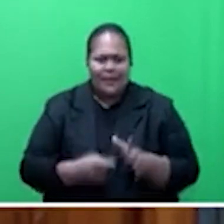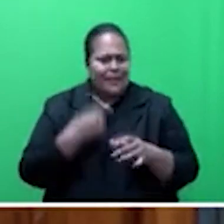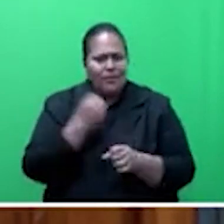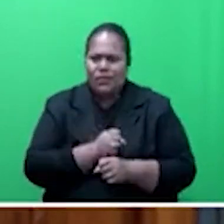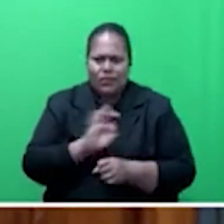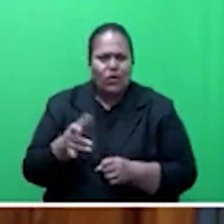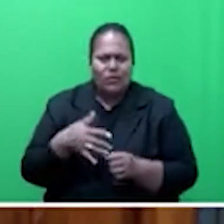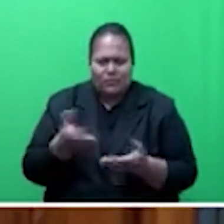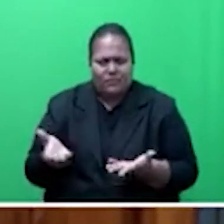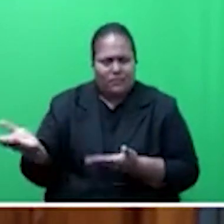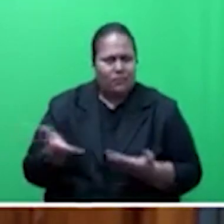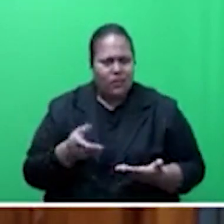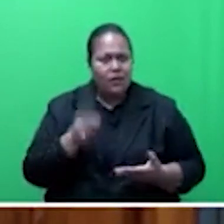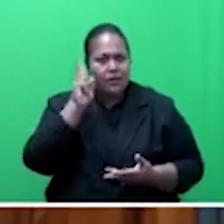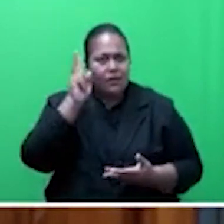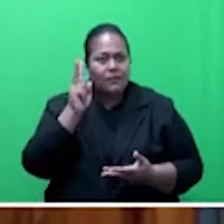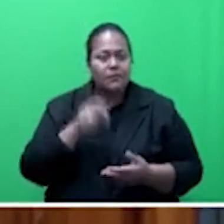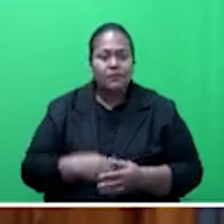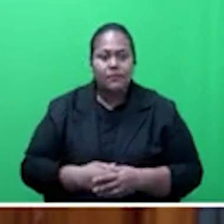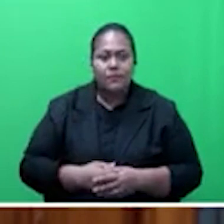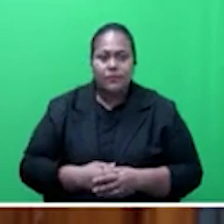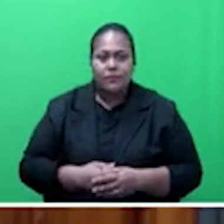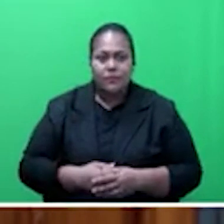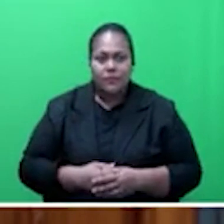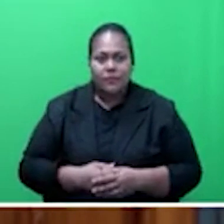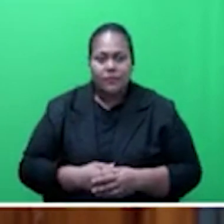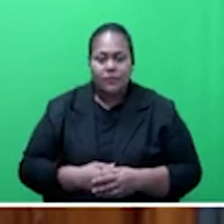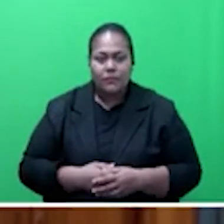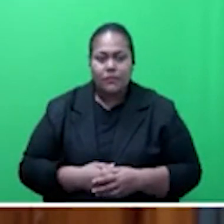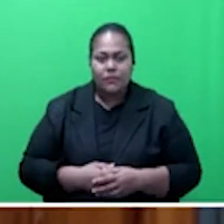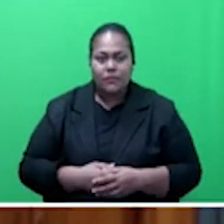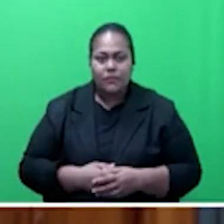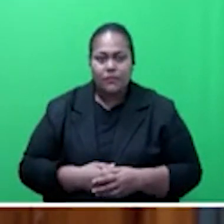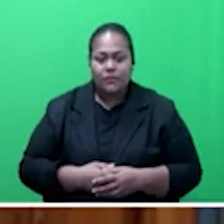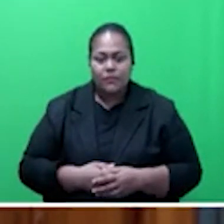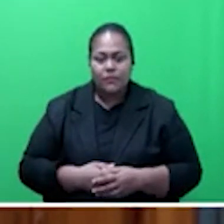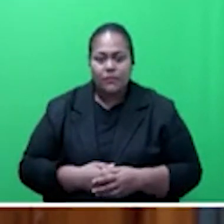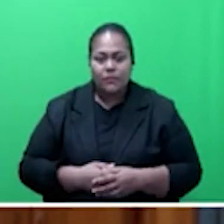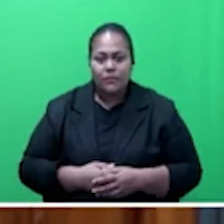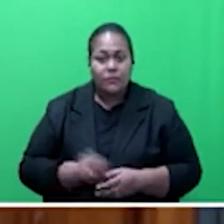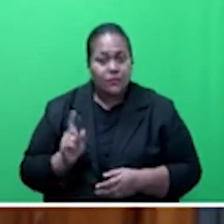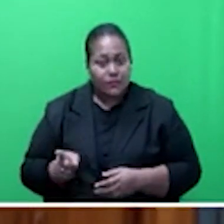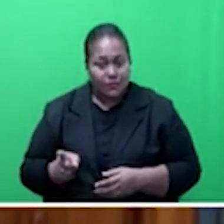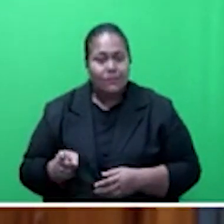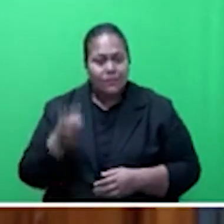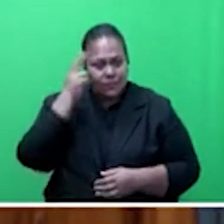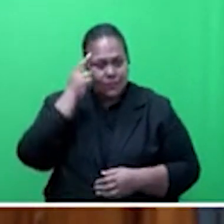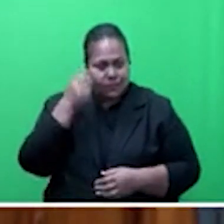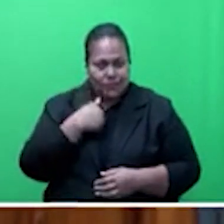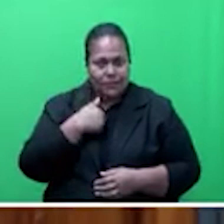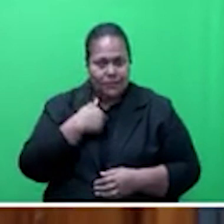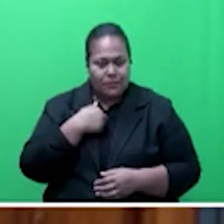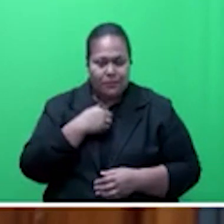not have to retable, you know, an amendment bill like this. So that was the reason for the objective understanding